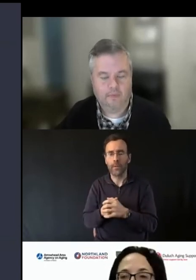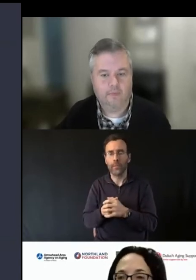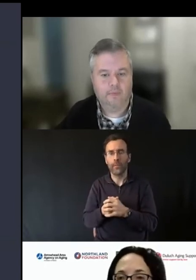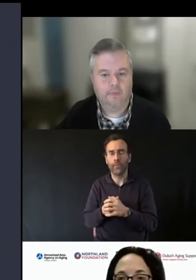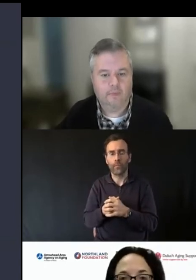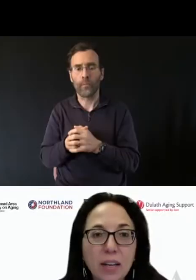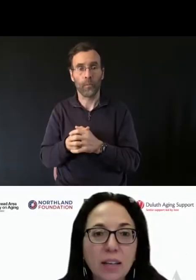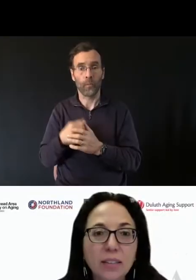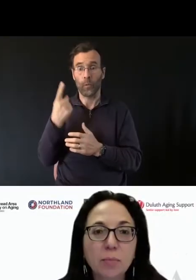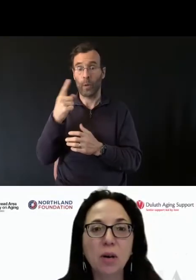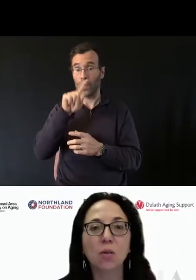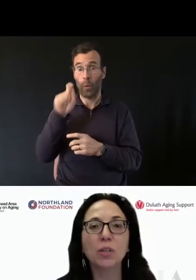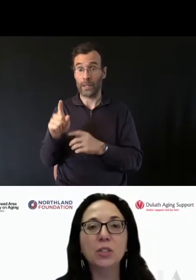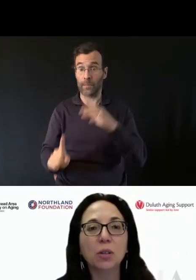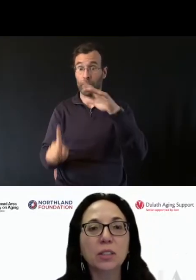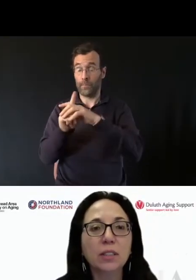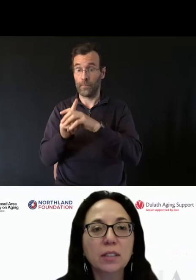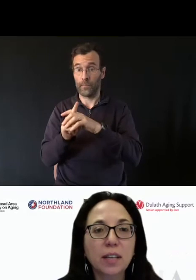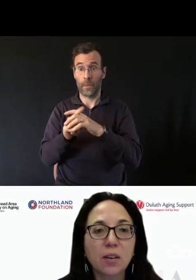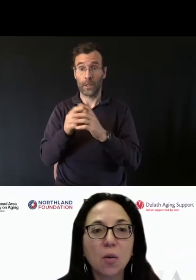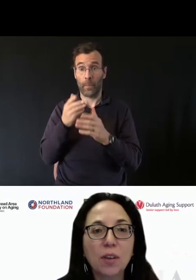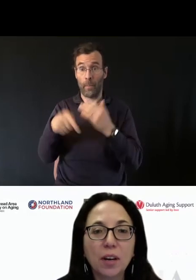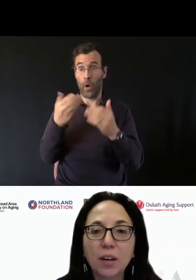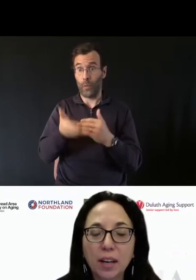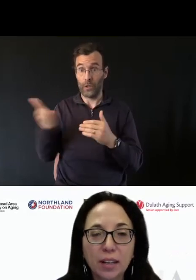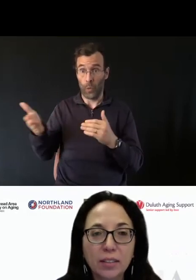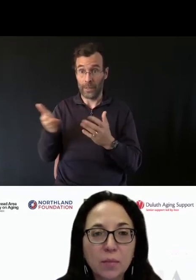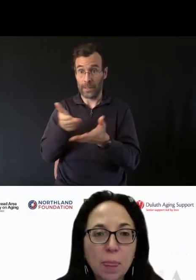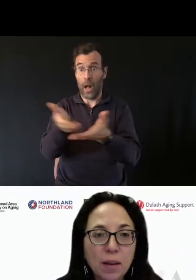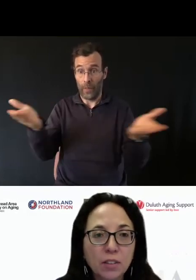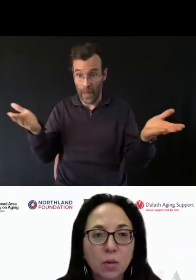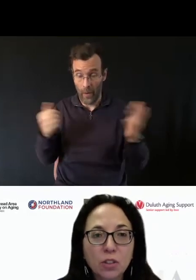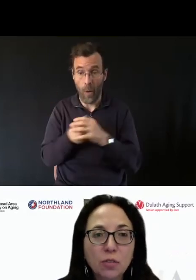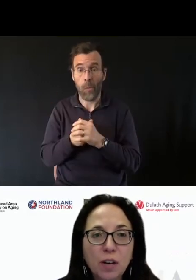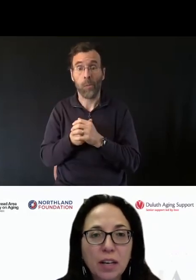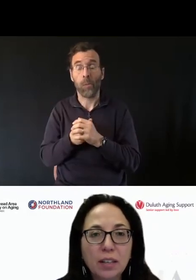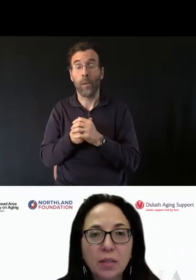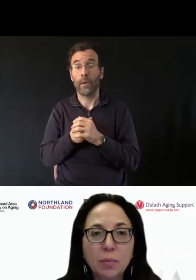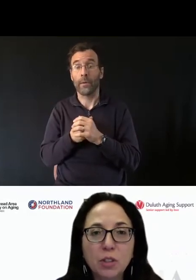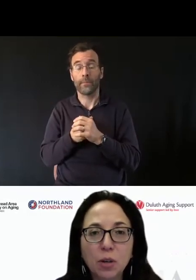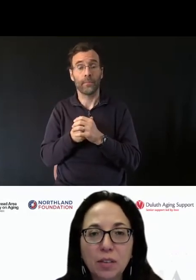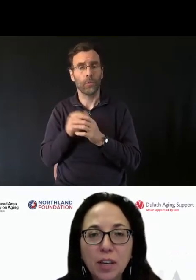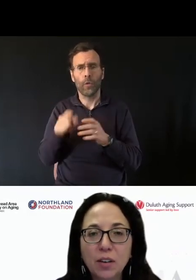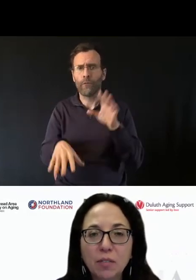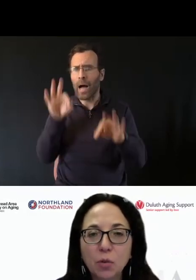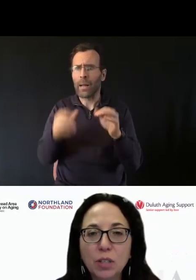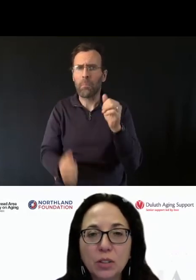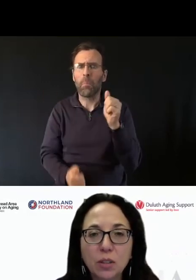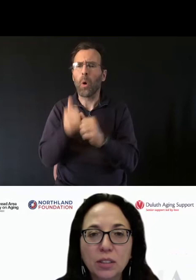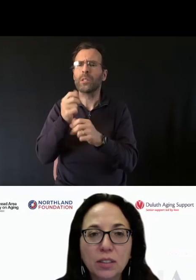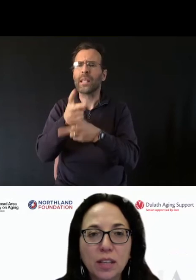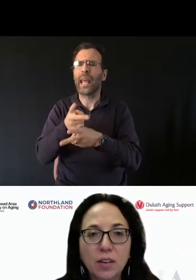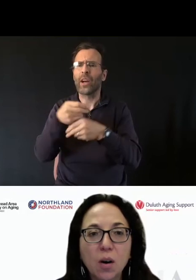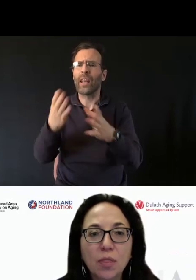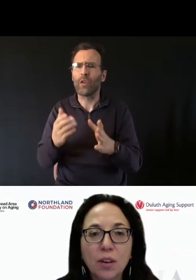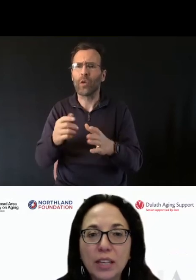one question came in that's about resources that are out there. And so do you find the majority of caregiver